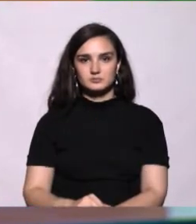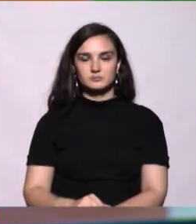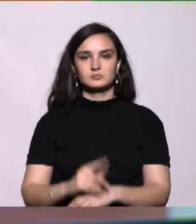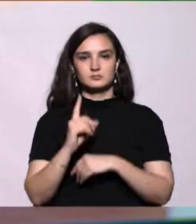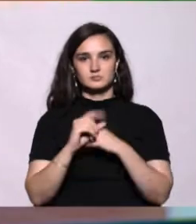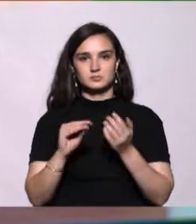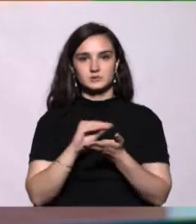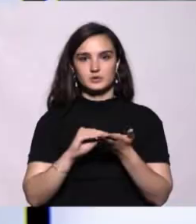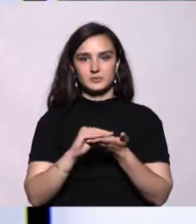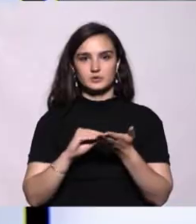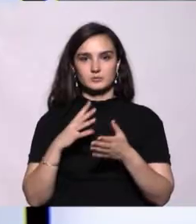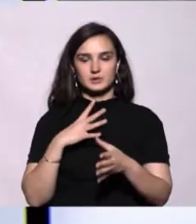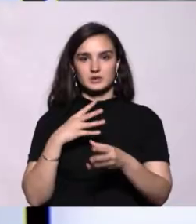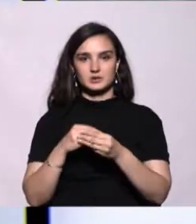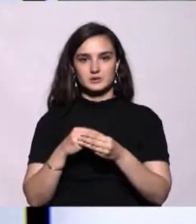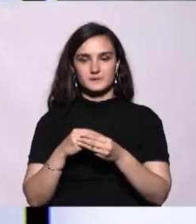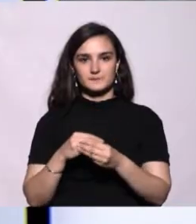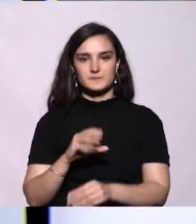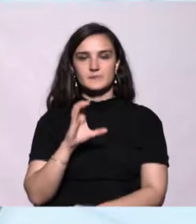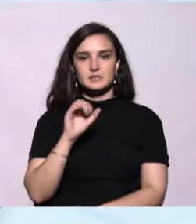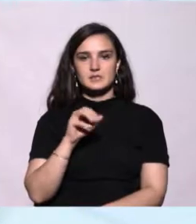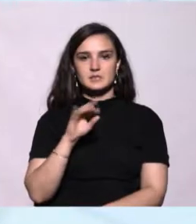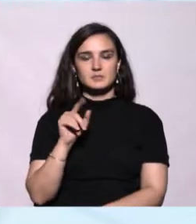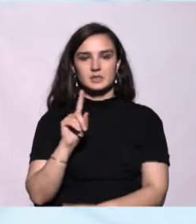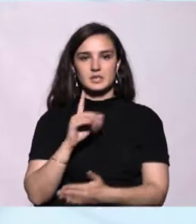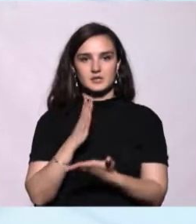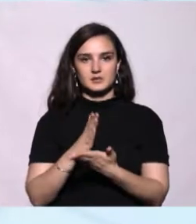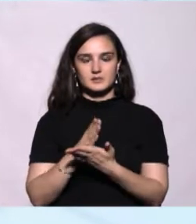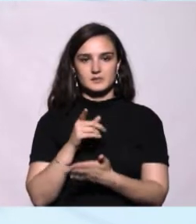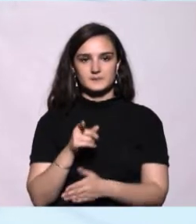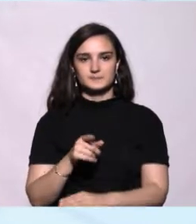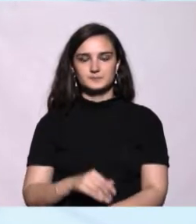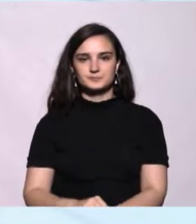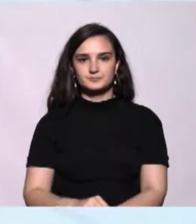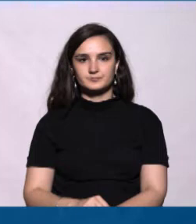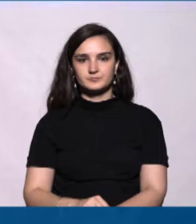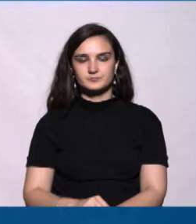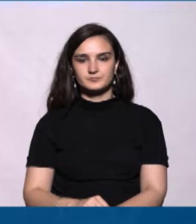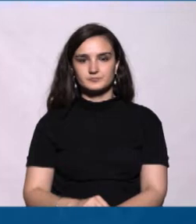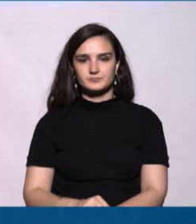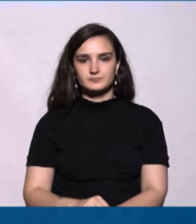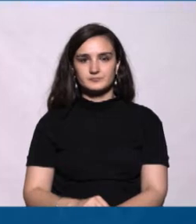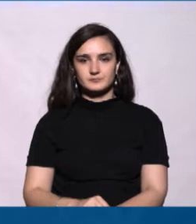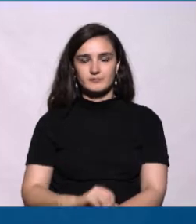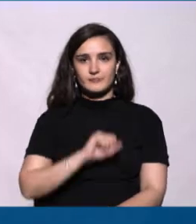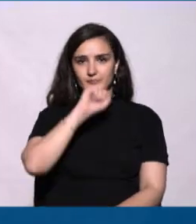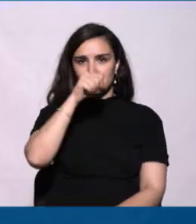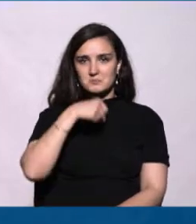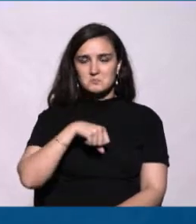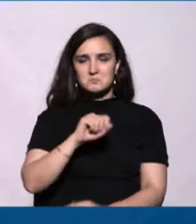me. Good. Miss Amanda, what is it? Oh, it's a little